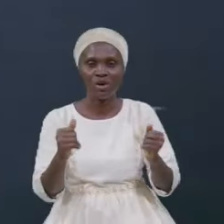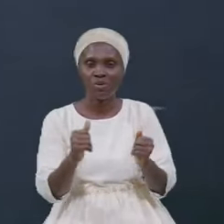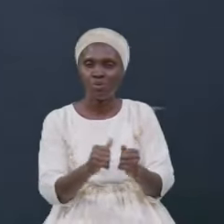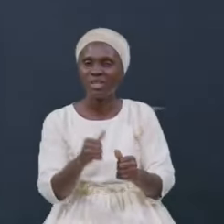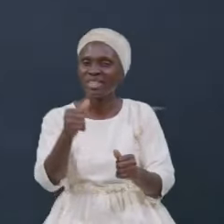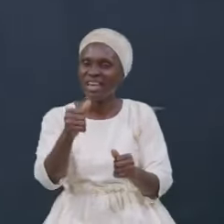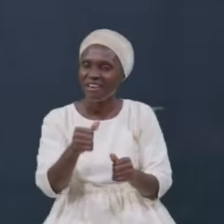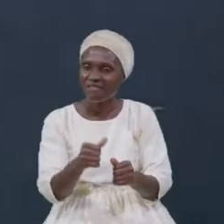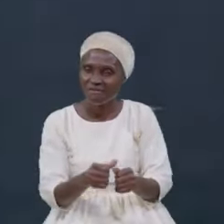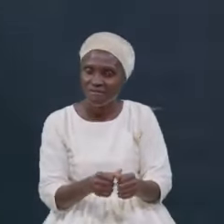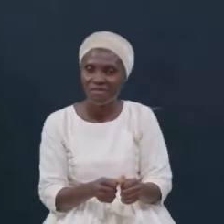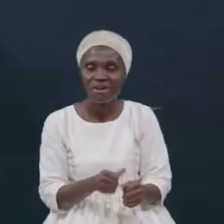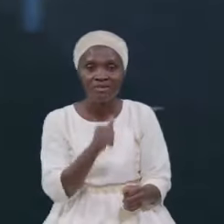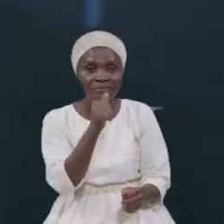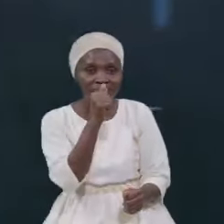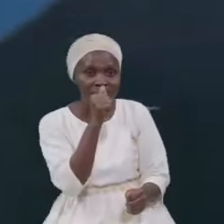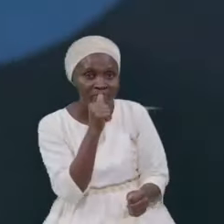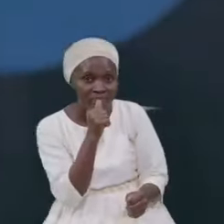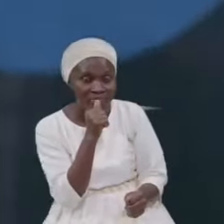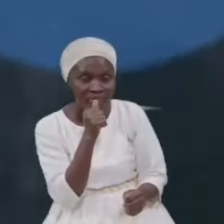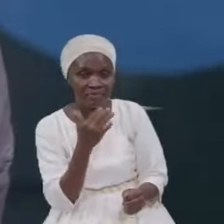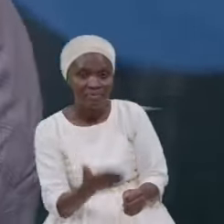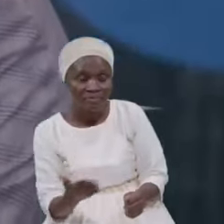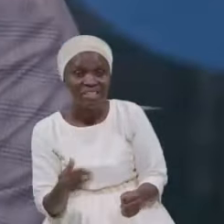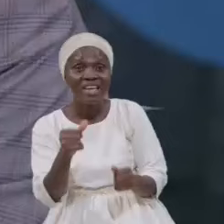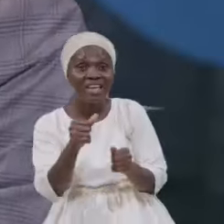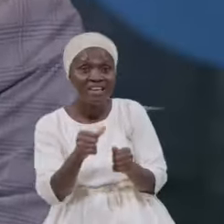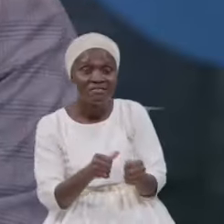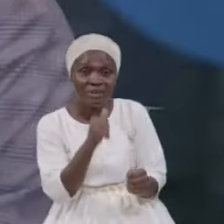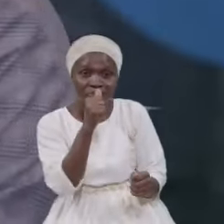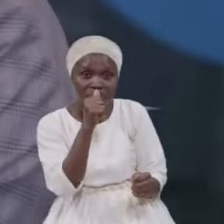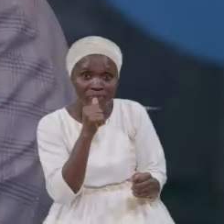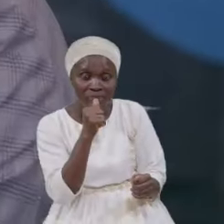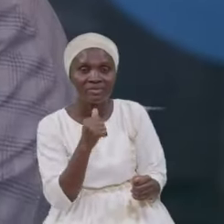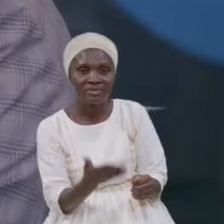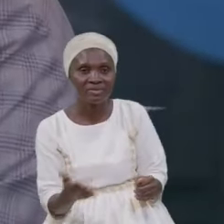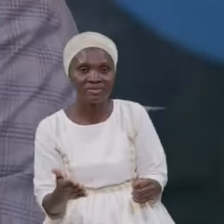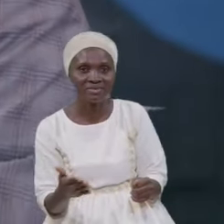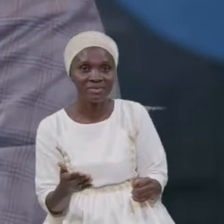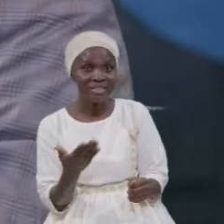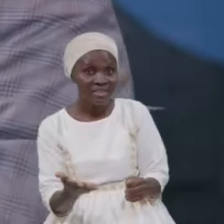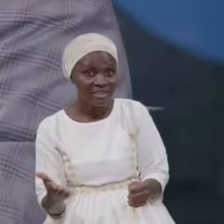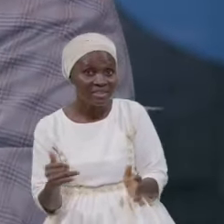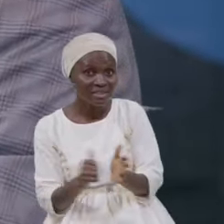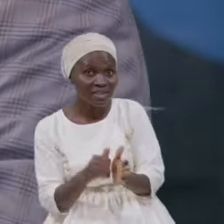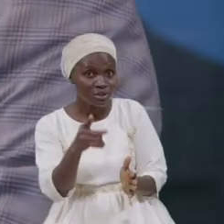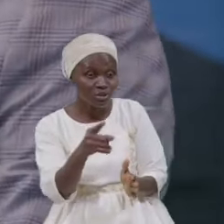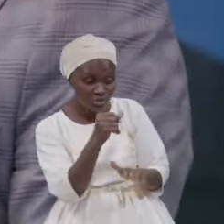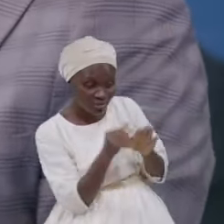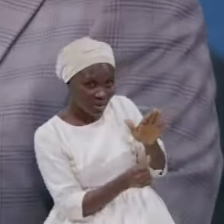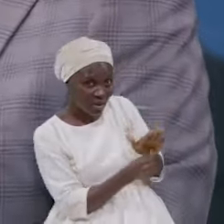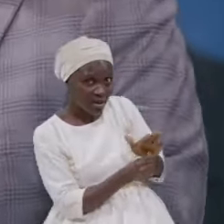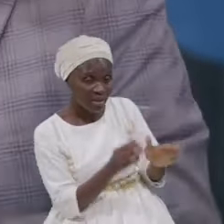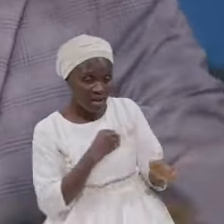Every secret thing. You buried it and you threw dust on it, and you thought